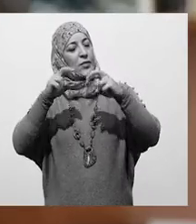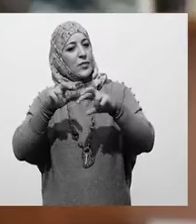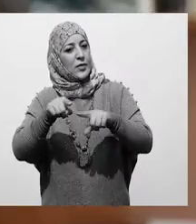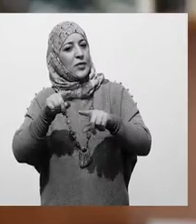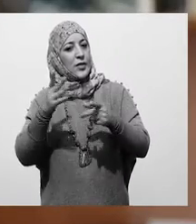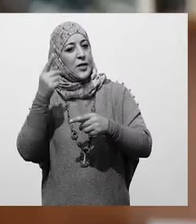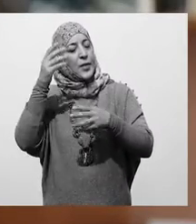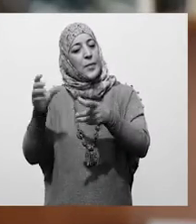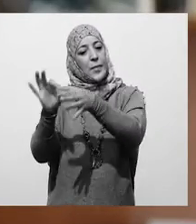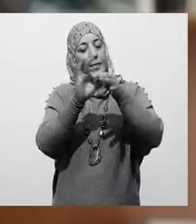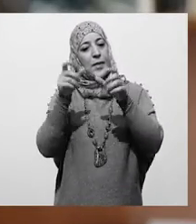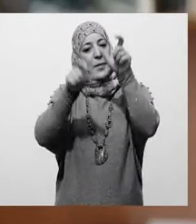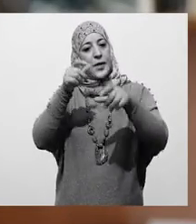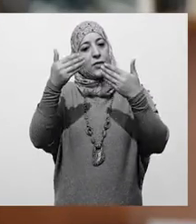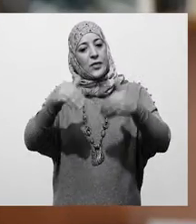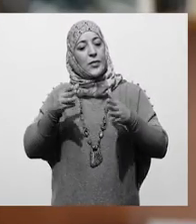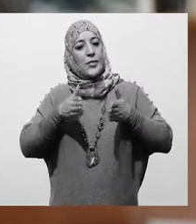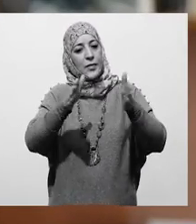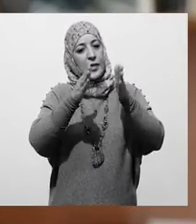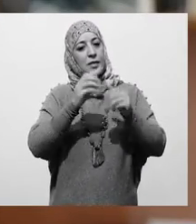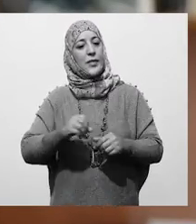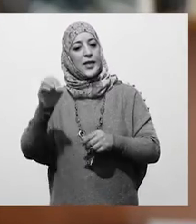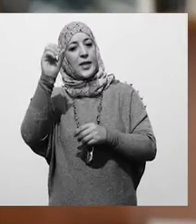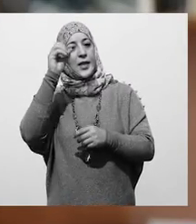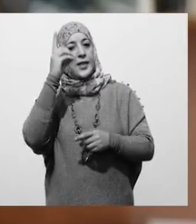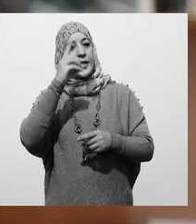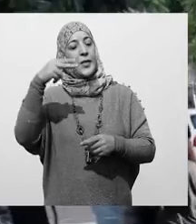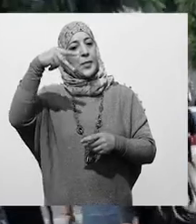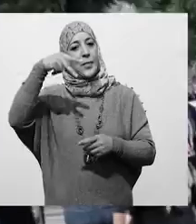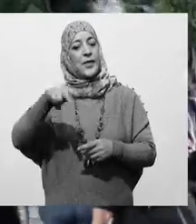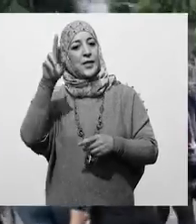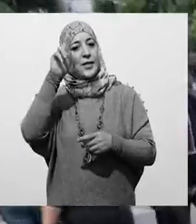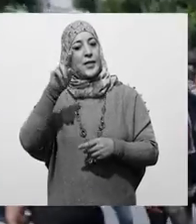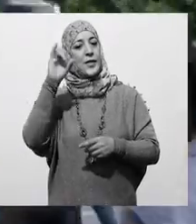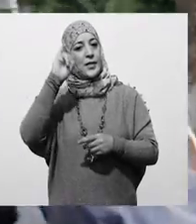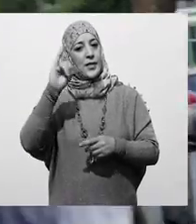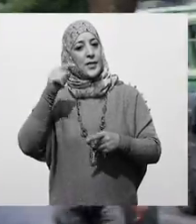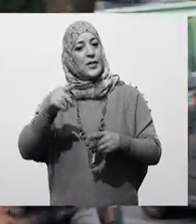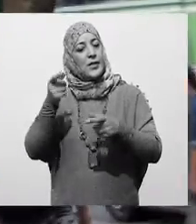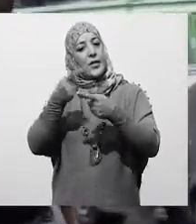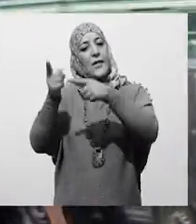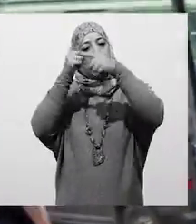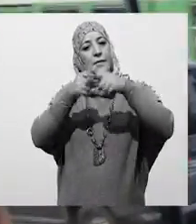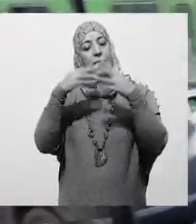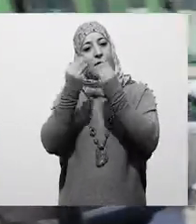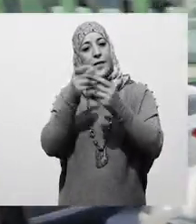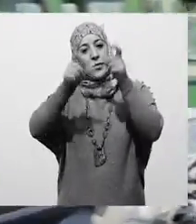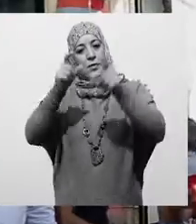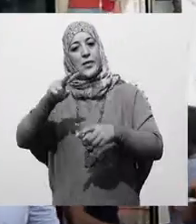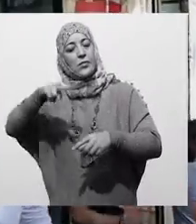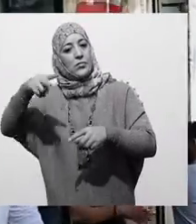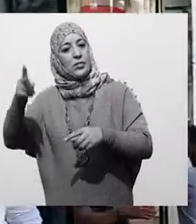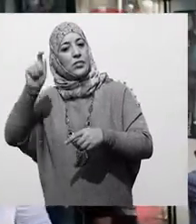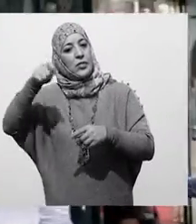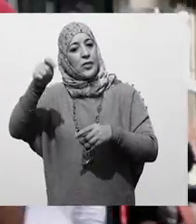This research has been carried out by disabled people, according to IRPI method. The researchers questioned other disabled people,